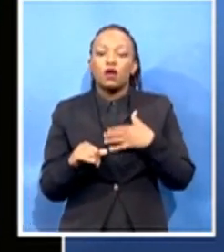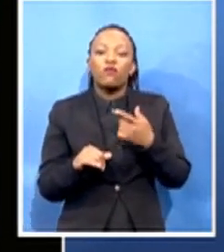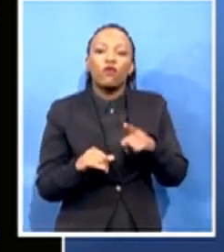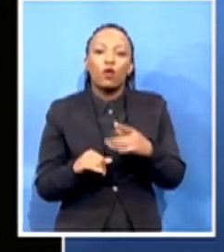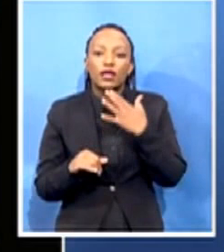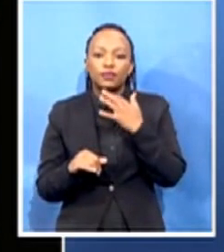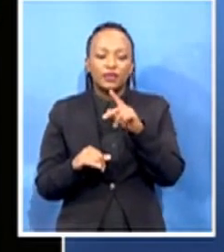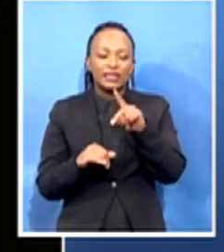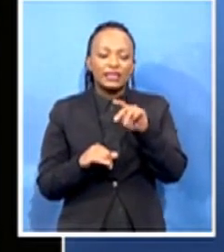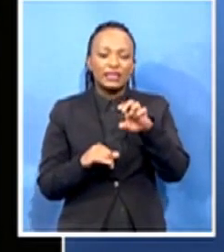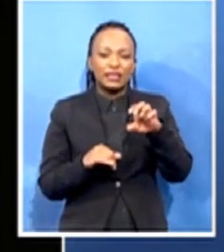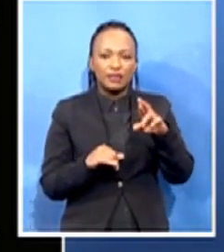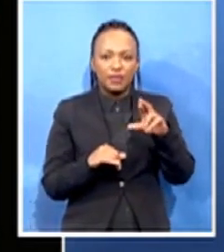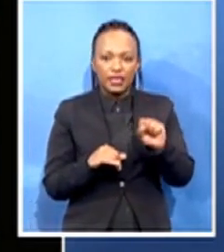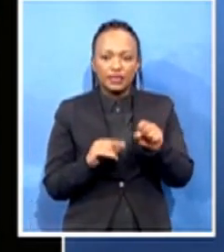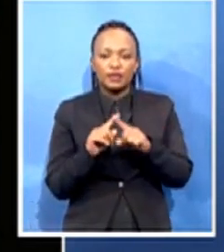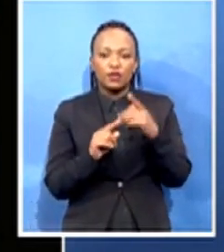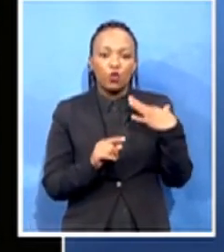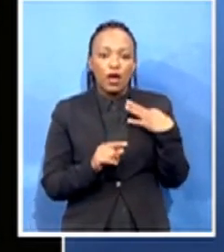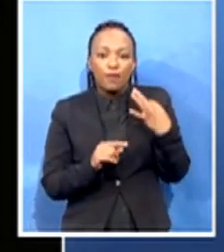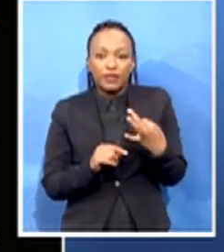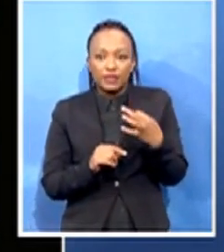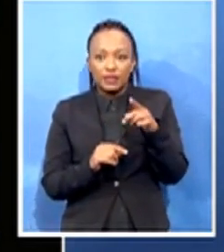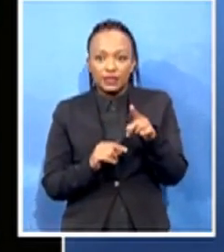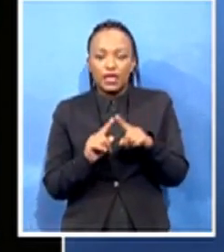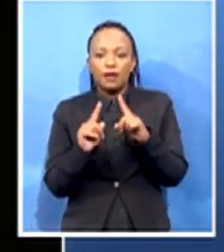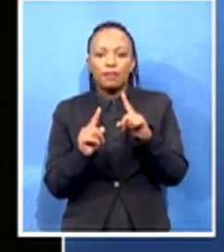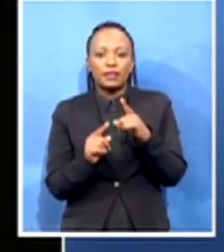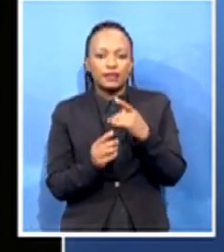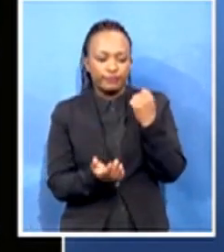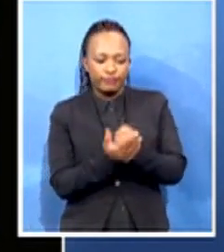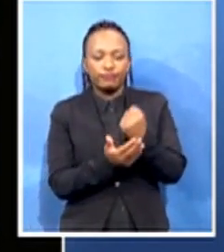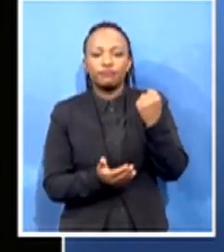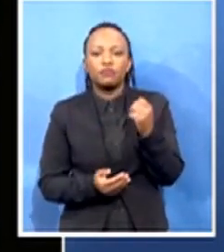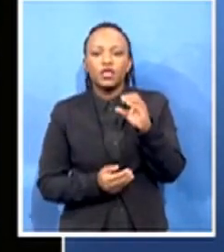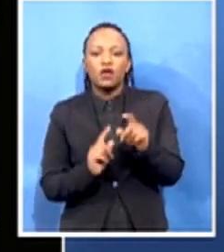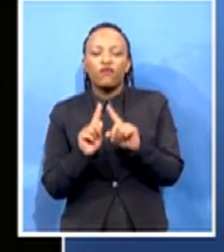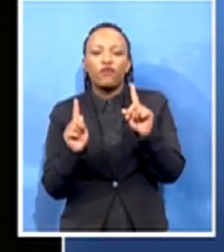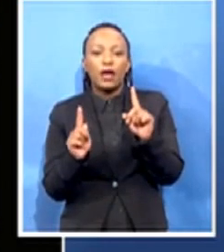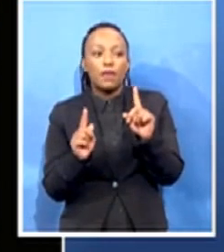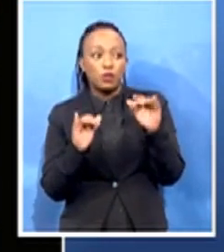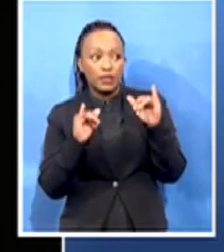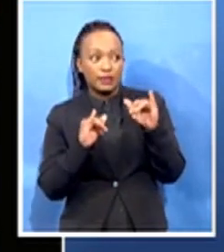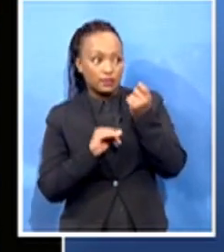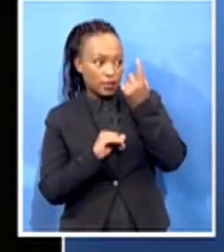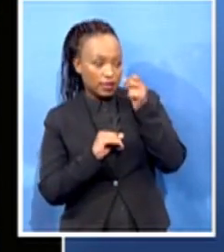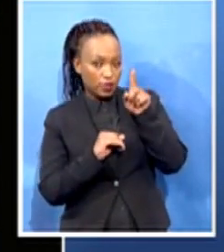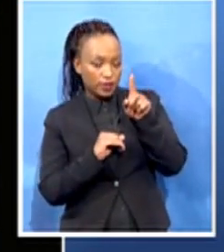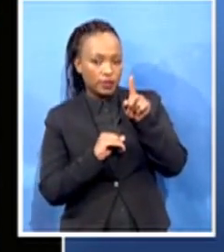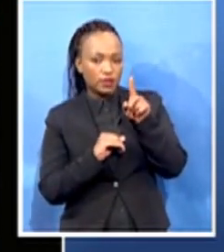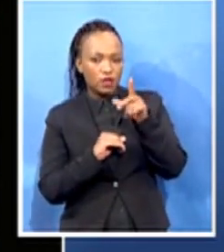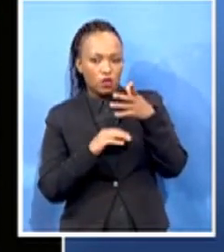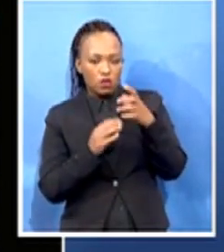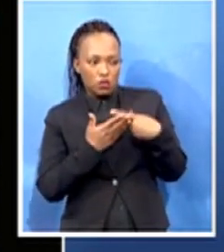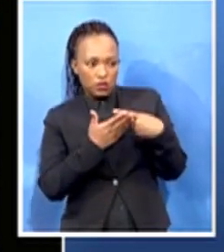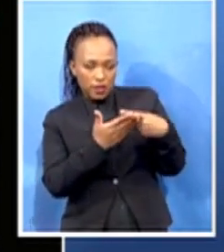application also to be certified. But because what you need to understand is that we discussed things in level 2 and